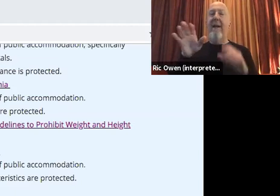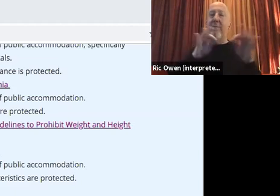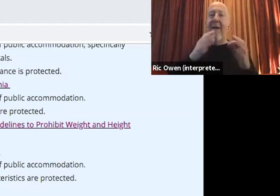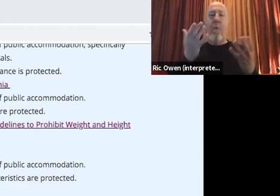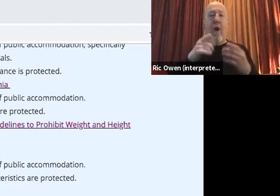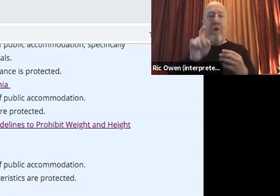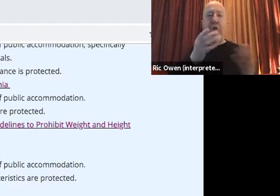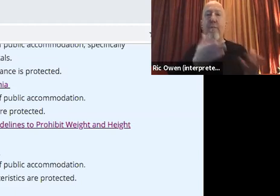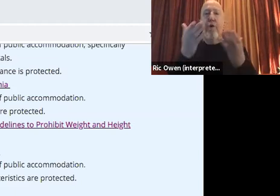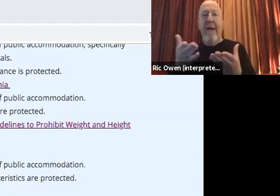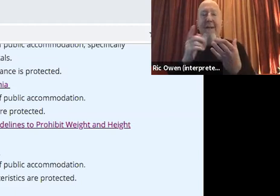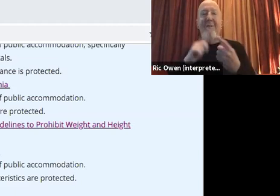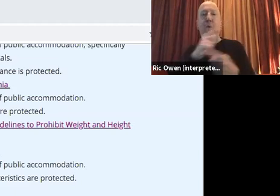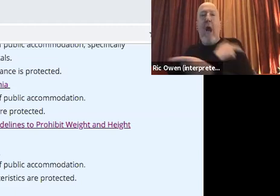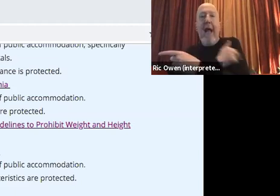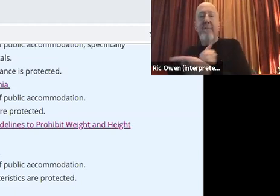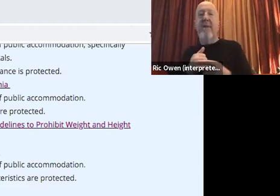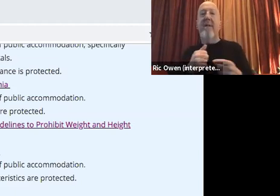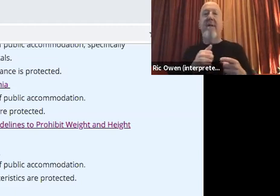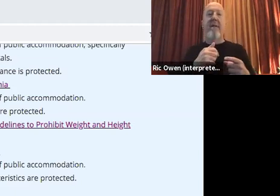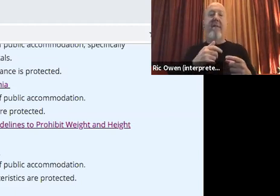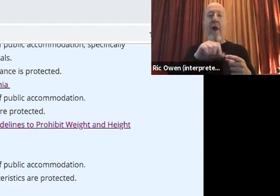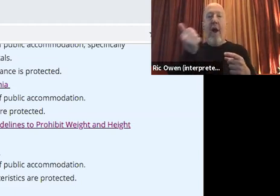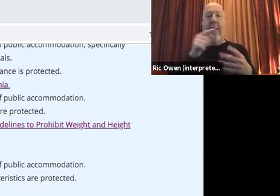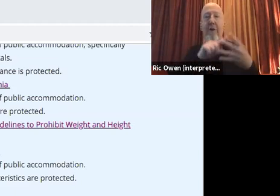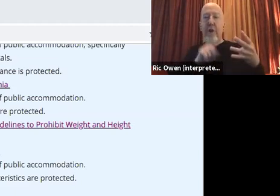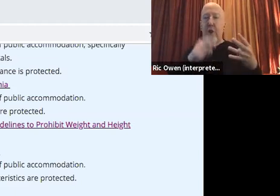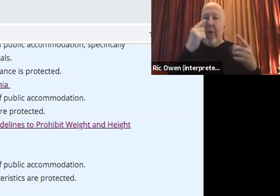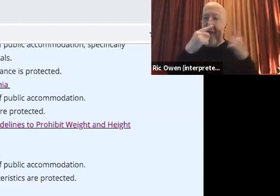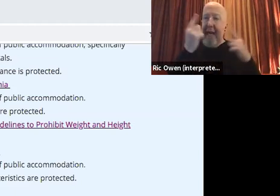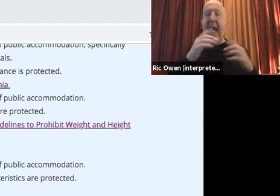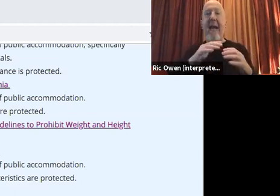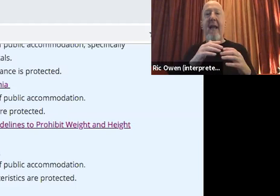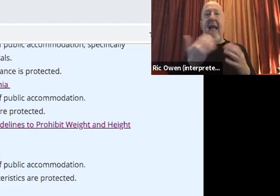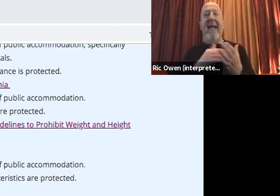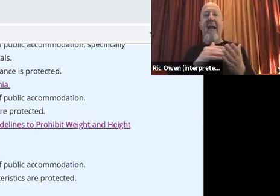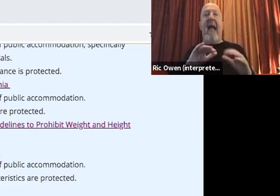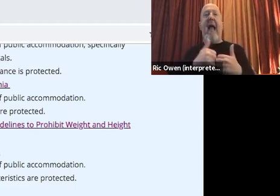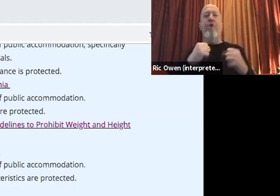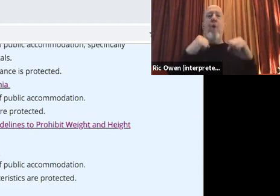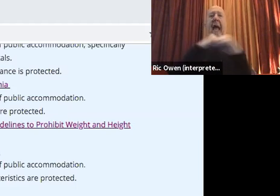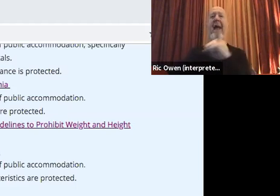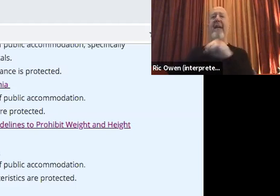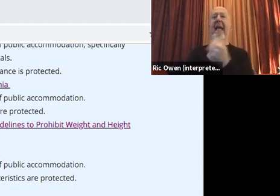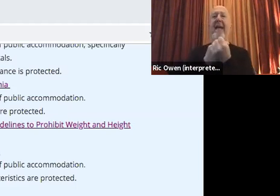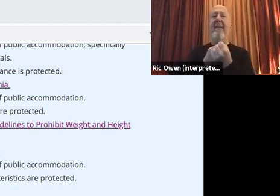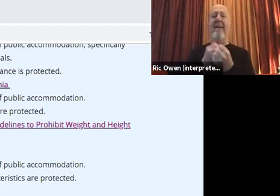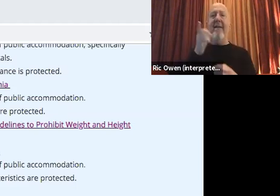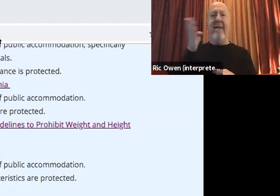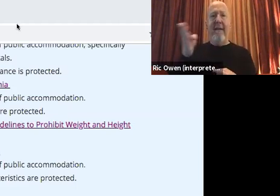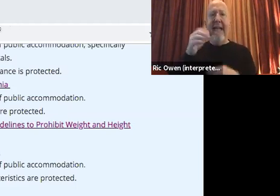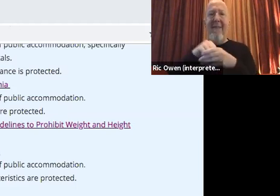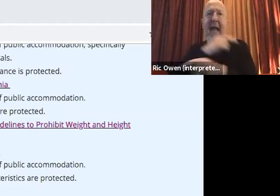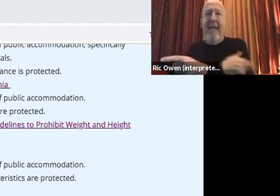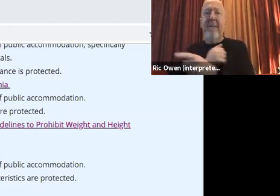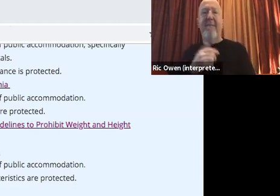things to consider, and how to advocate one more at the hospital itself. Thank